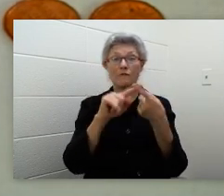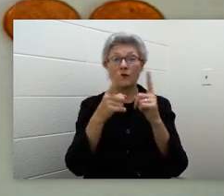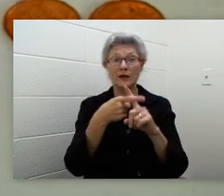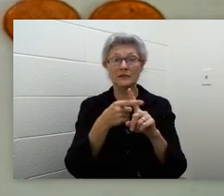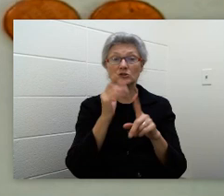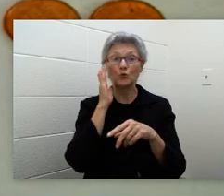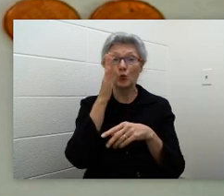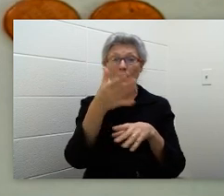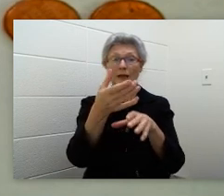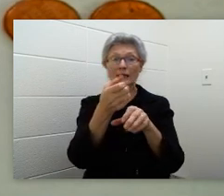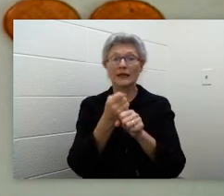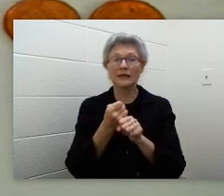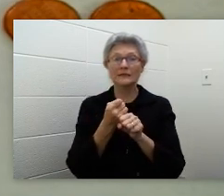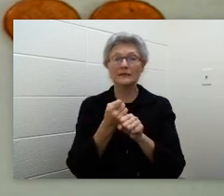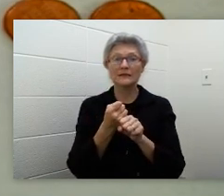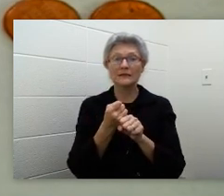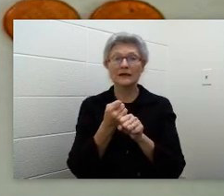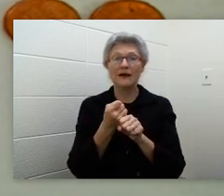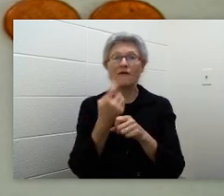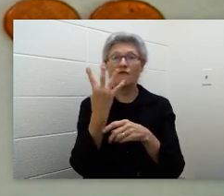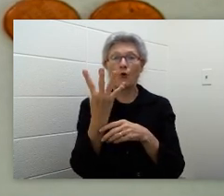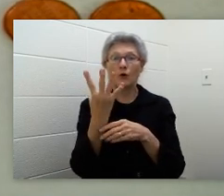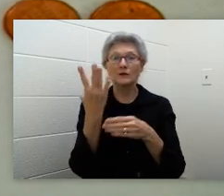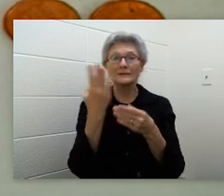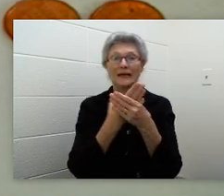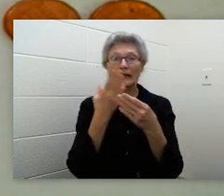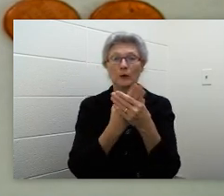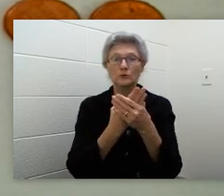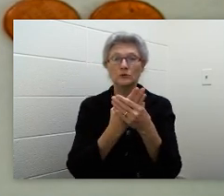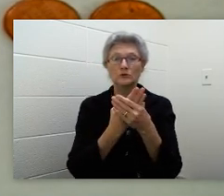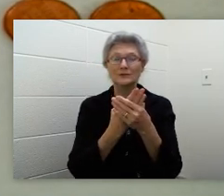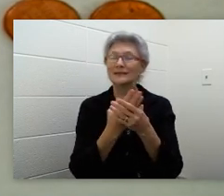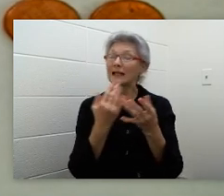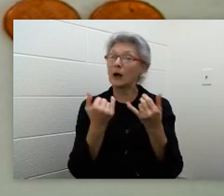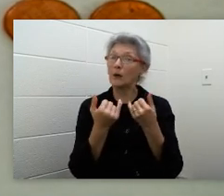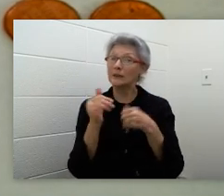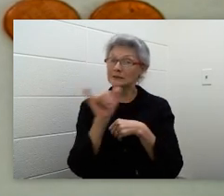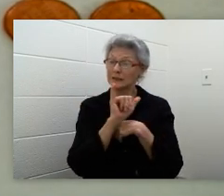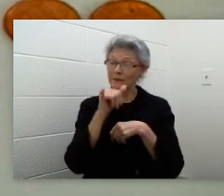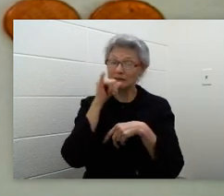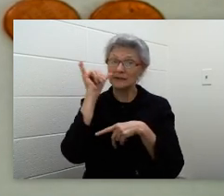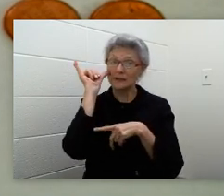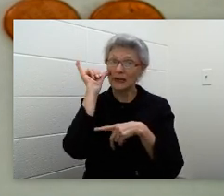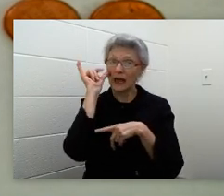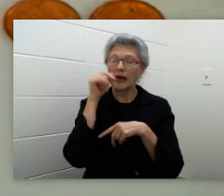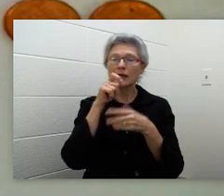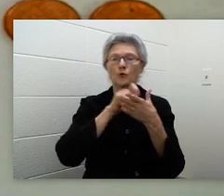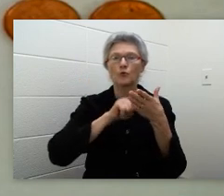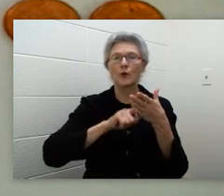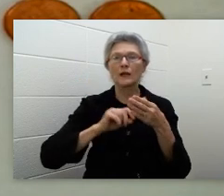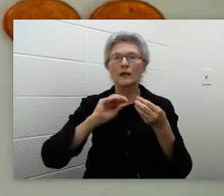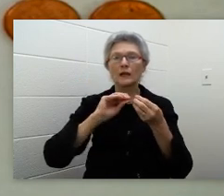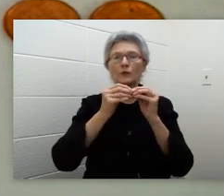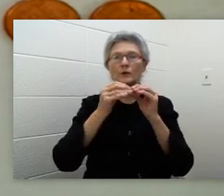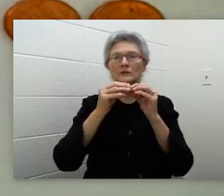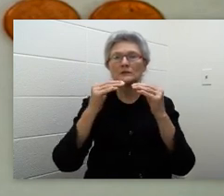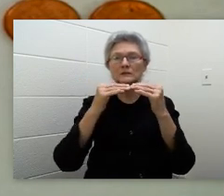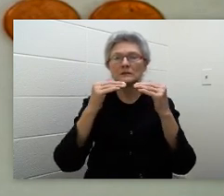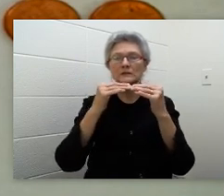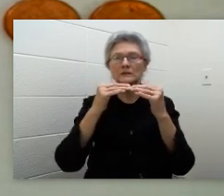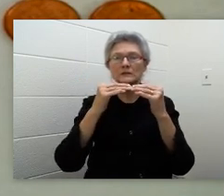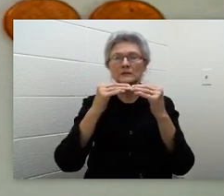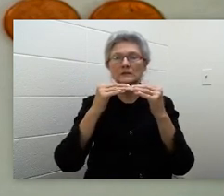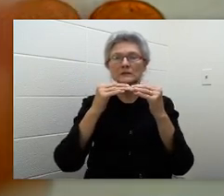friends will get 4 tacos. Now, just like yesterday, I can write an equation to represent